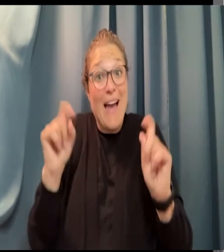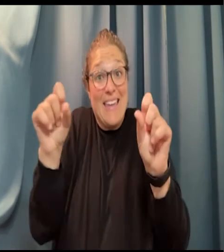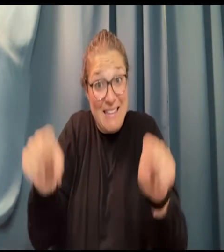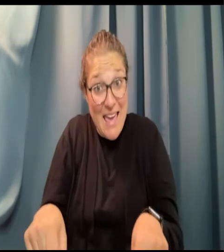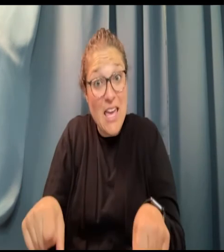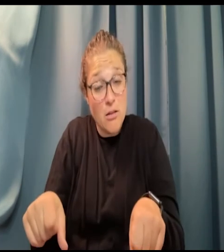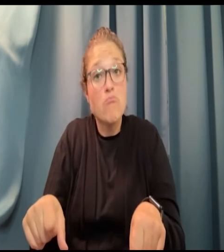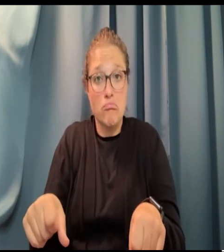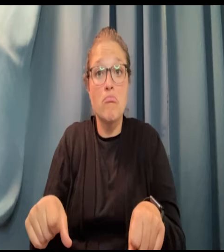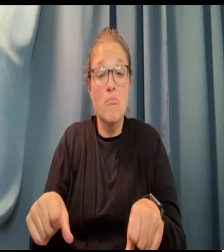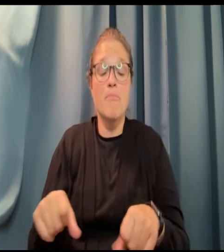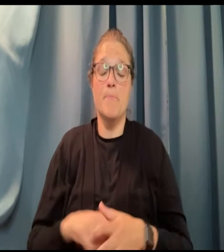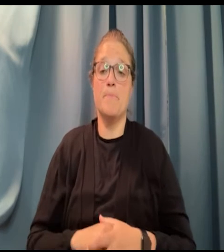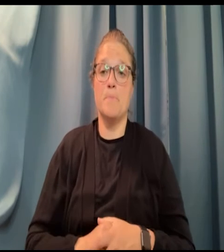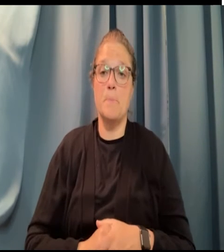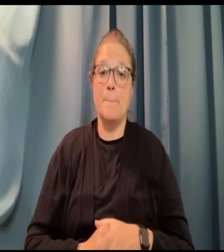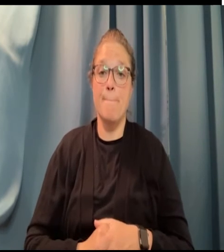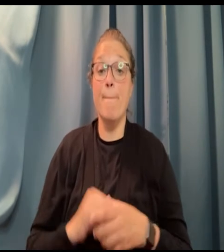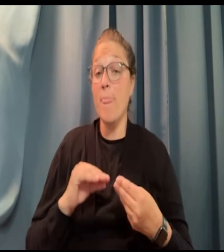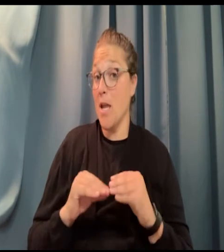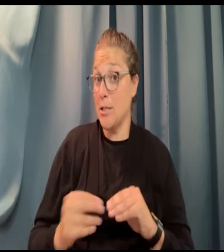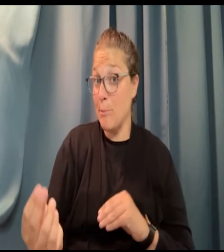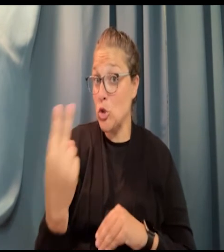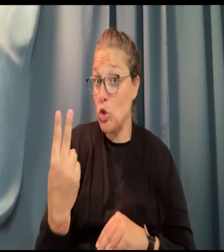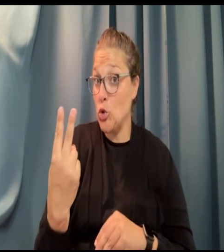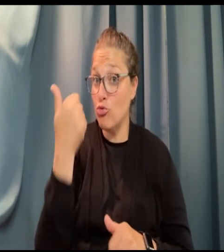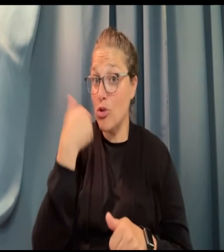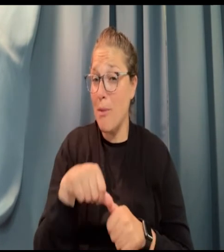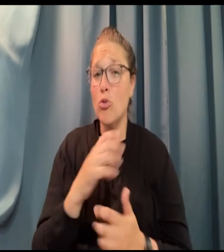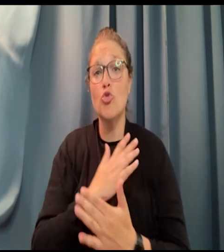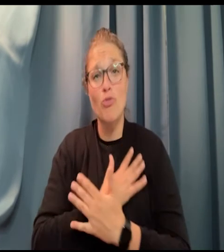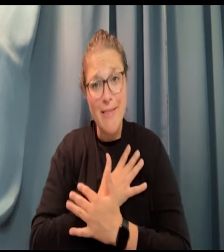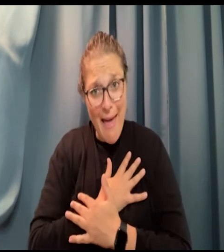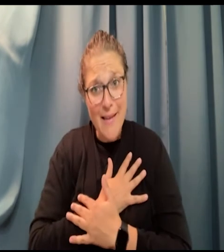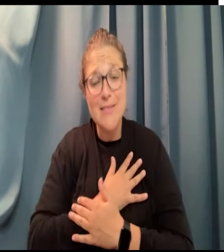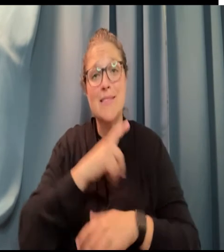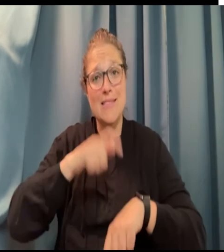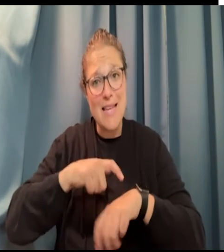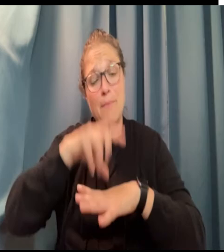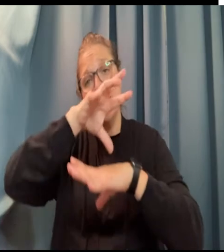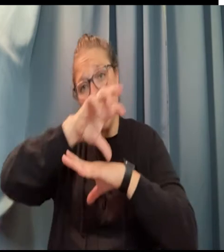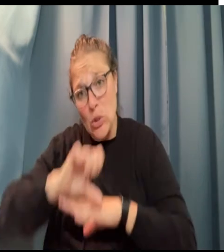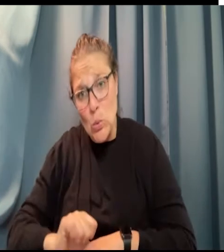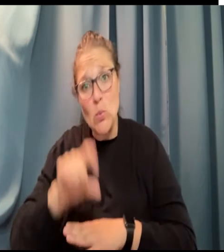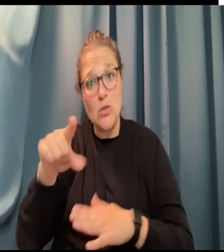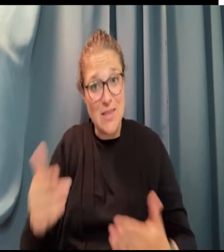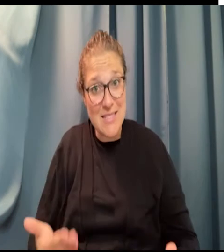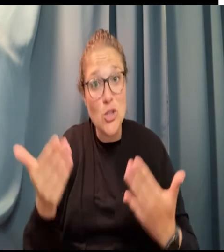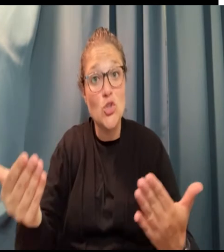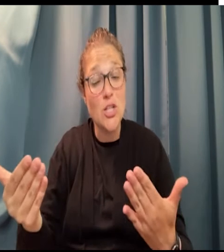you can, make the extra effort. For number 2, just remember to relax. It takes time to get used to